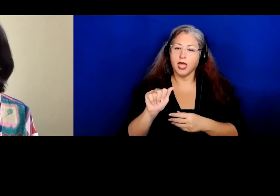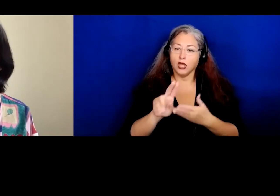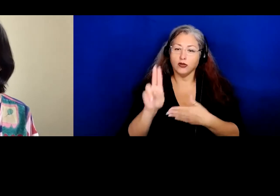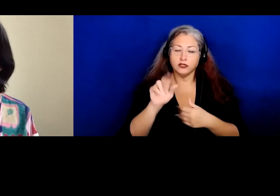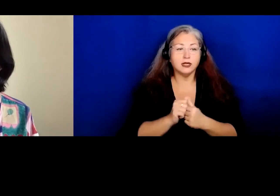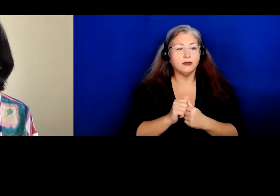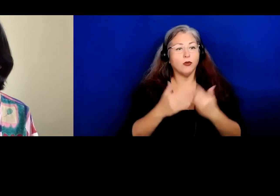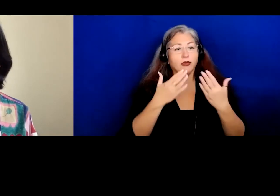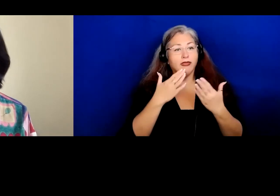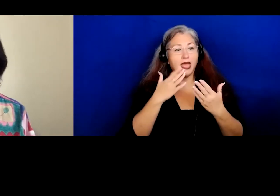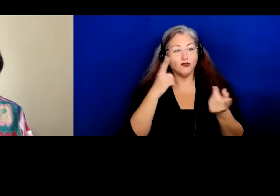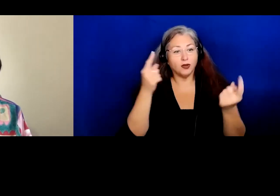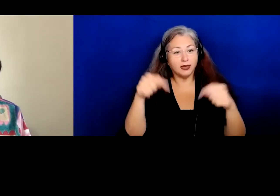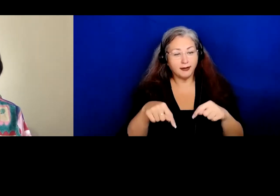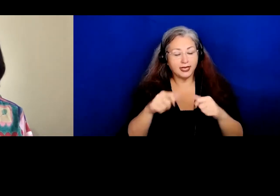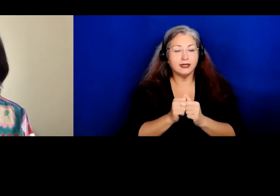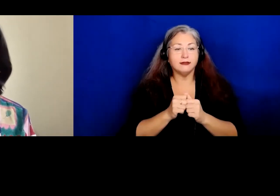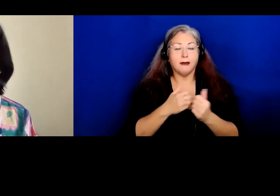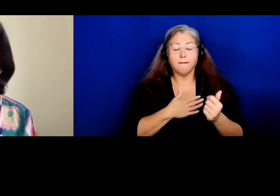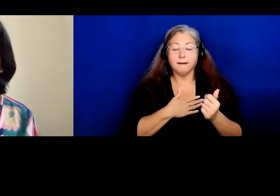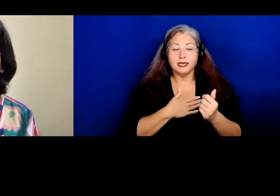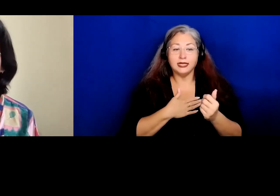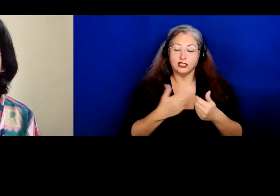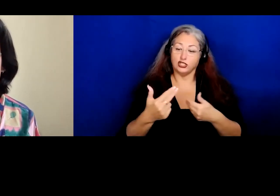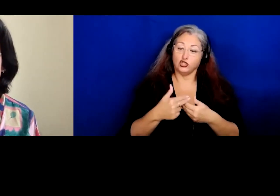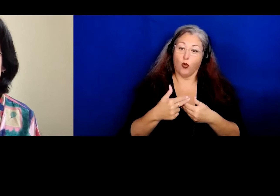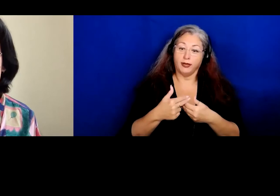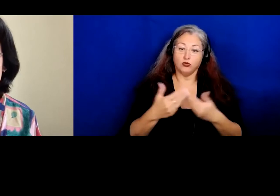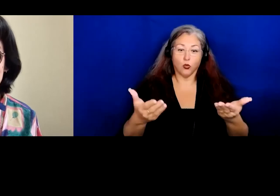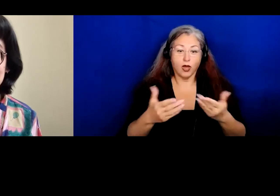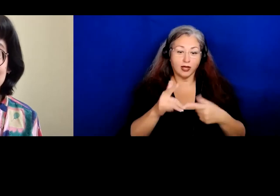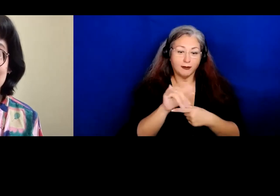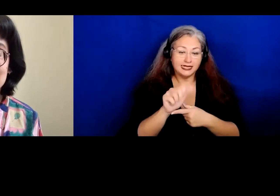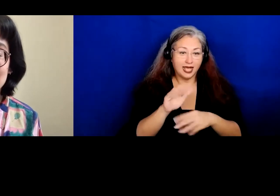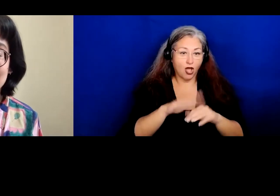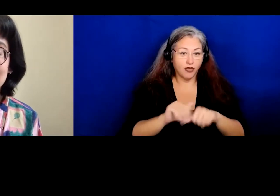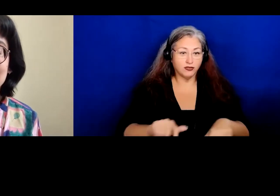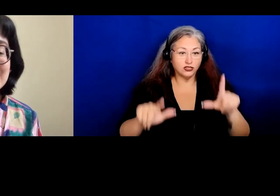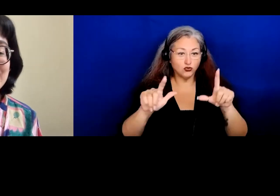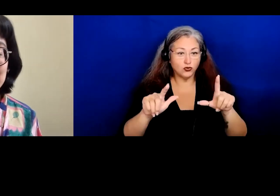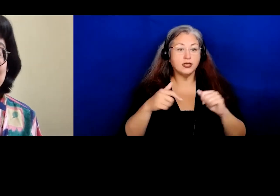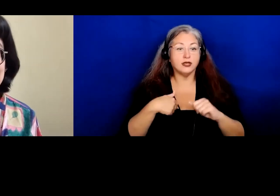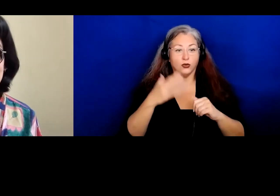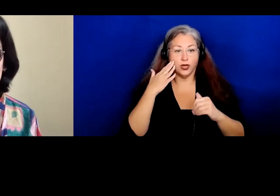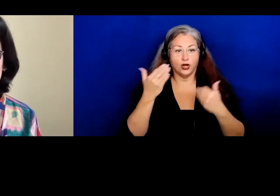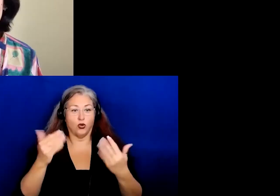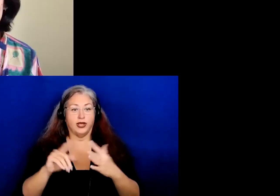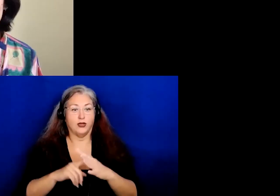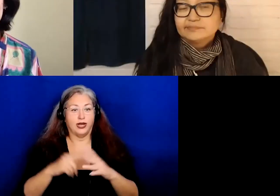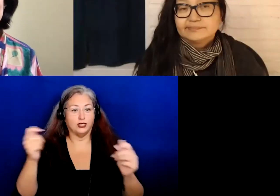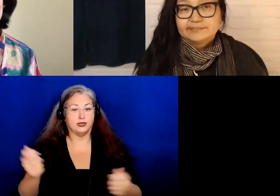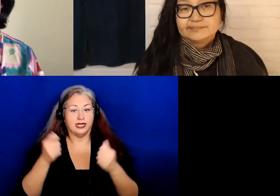all so much for being here, and please join me in welcoming Lisa on screen as we get ready to